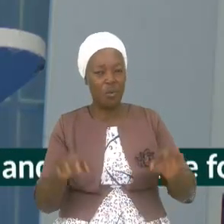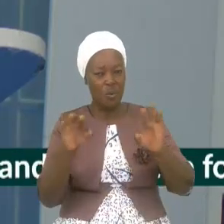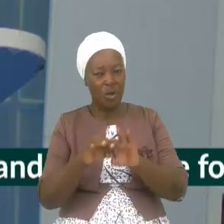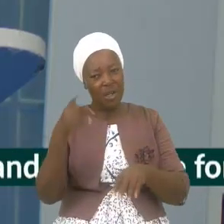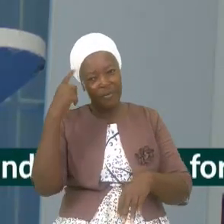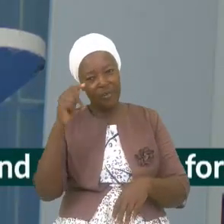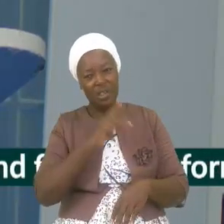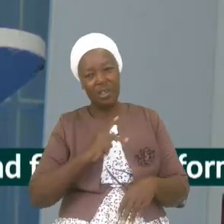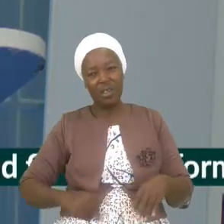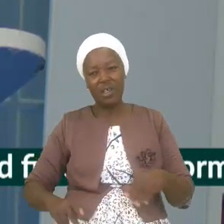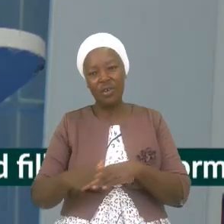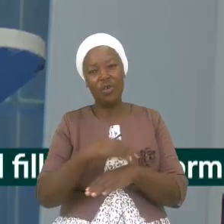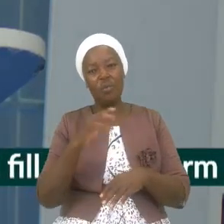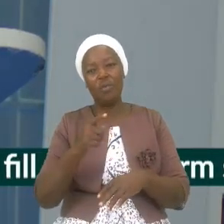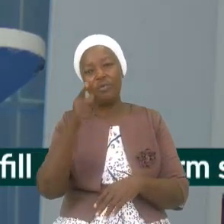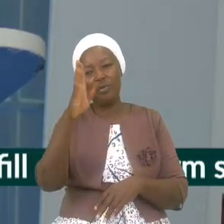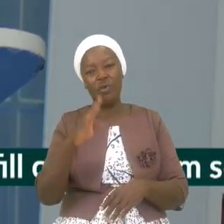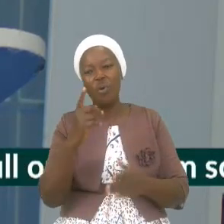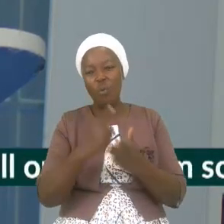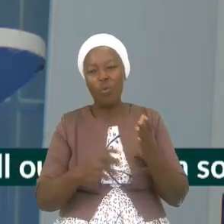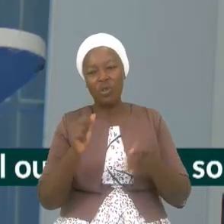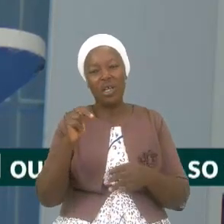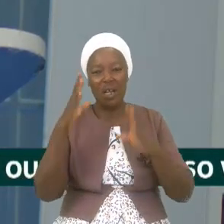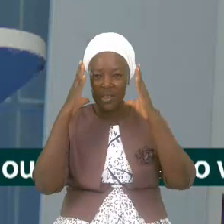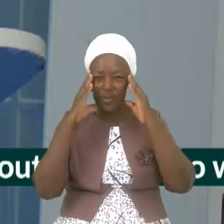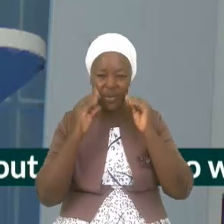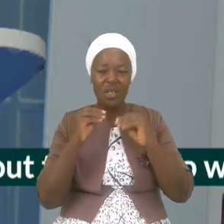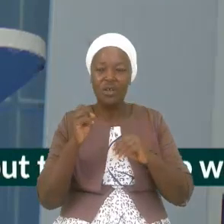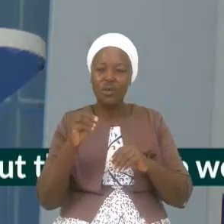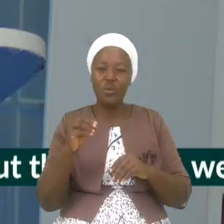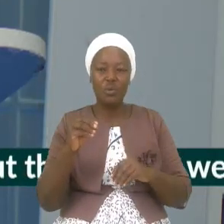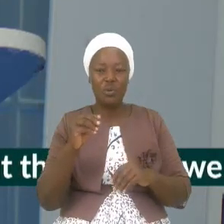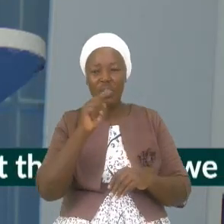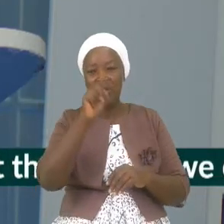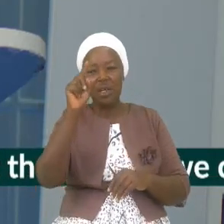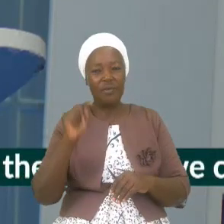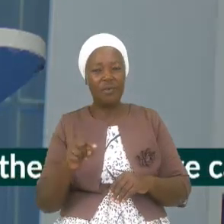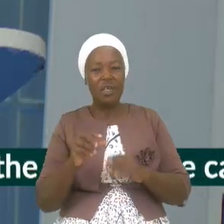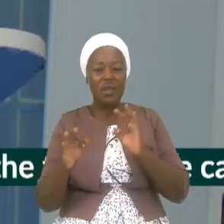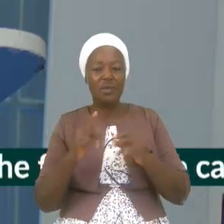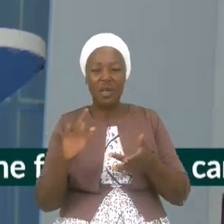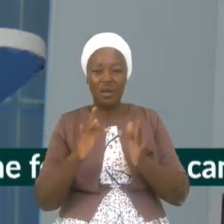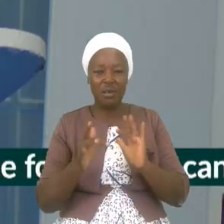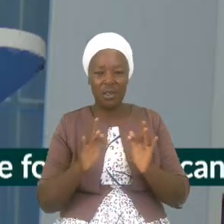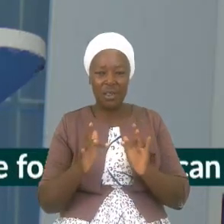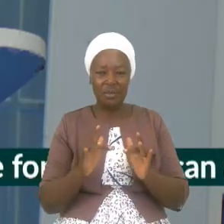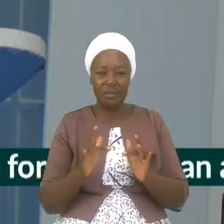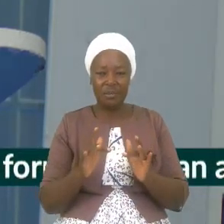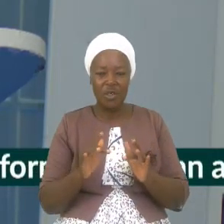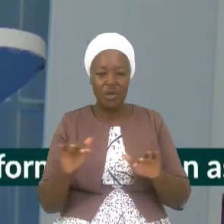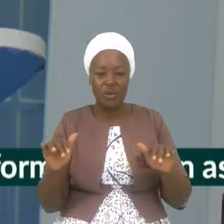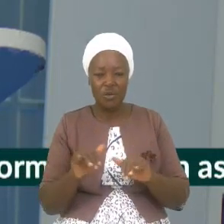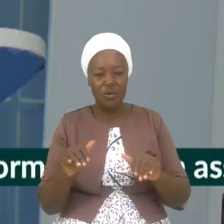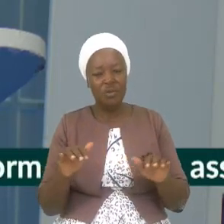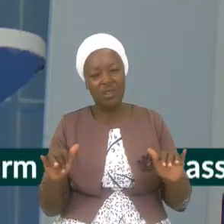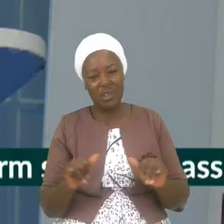So therefore, if you are online, do the same thing. Heaven is rejoicing because of